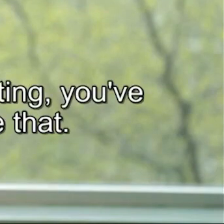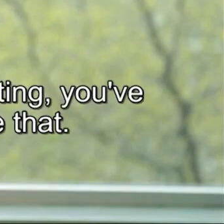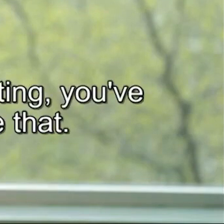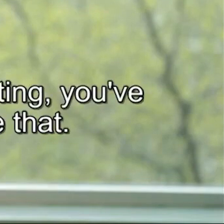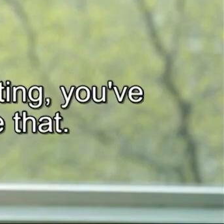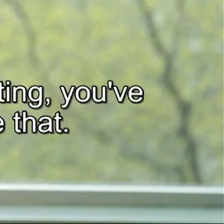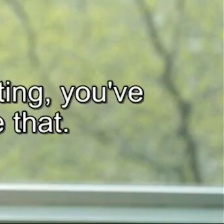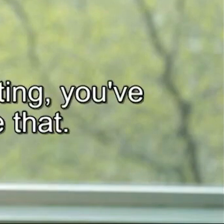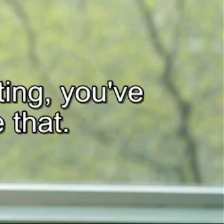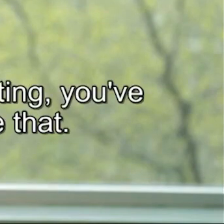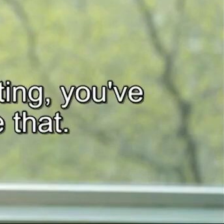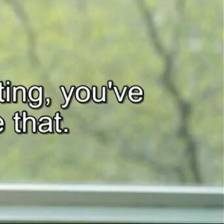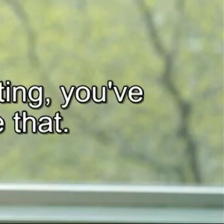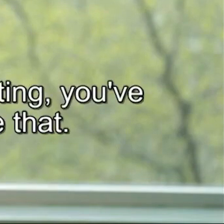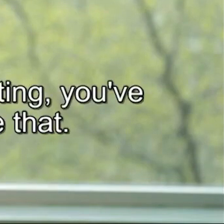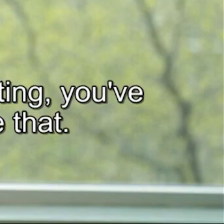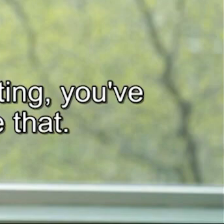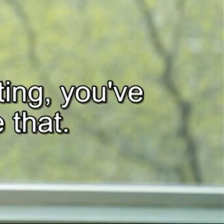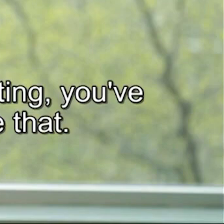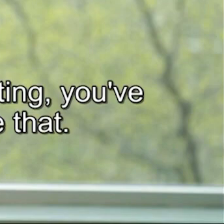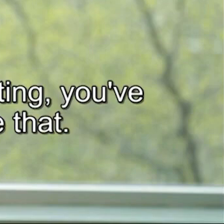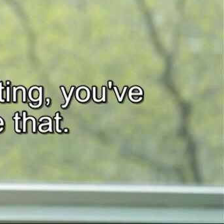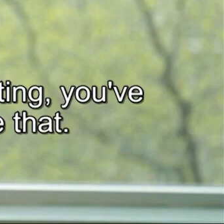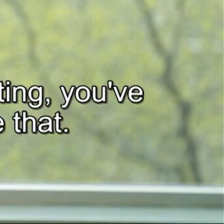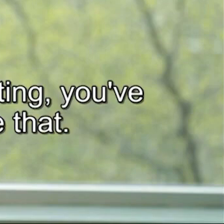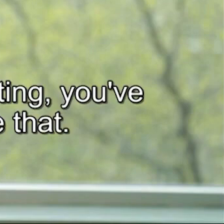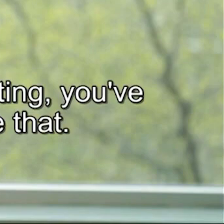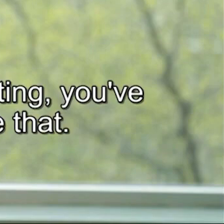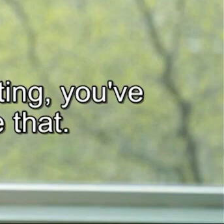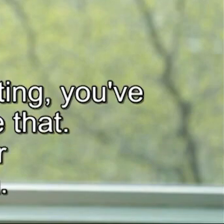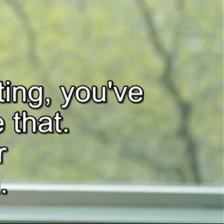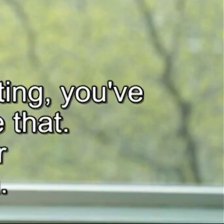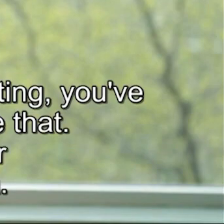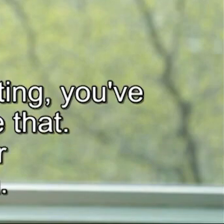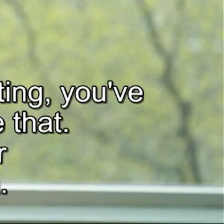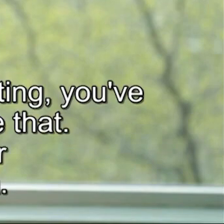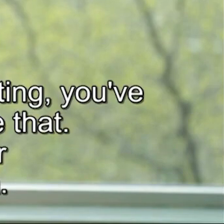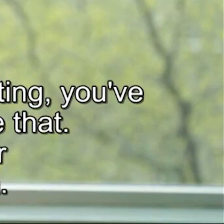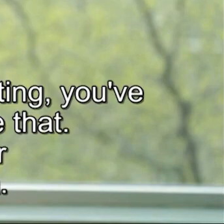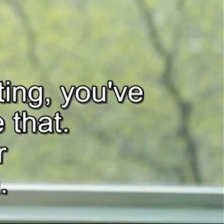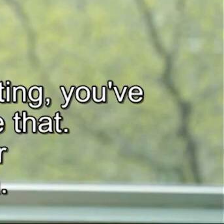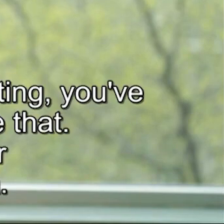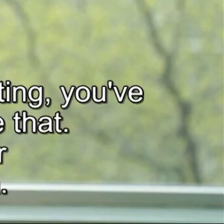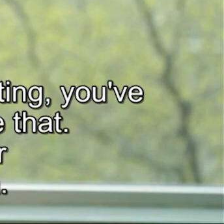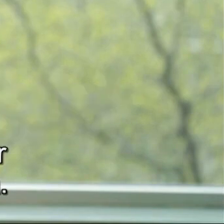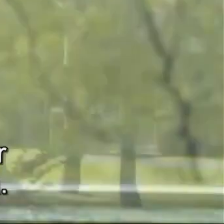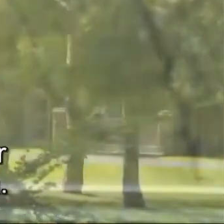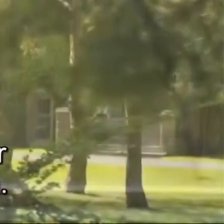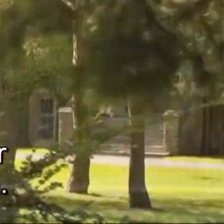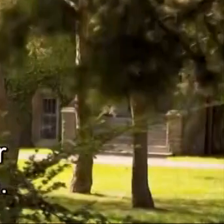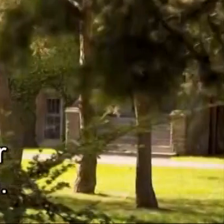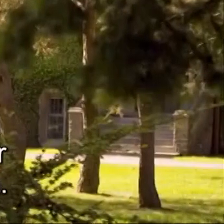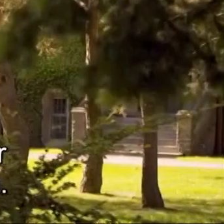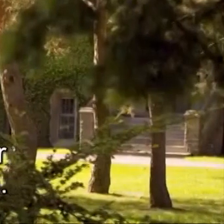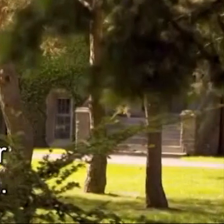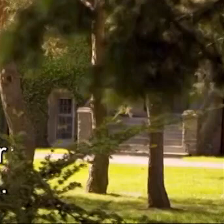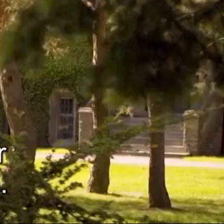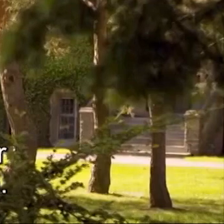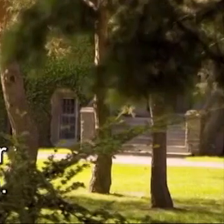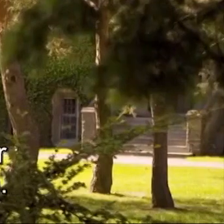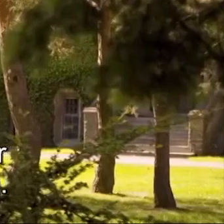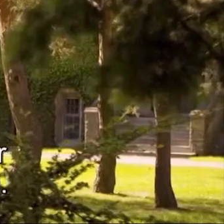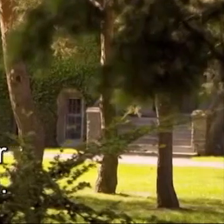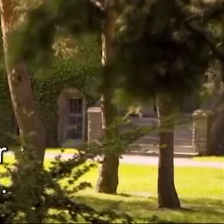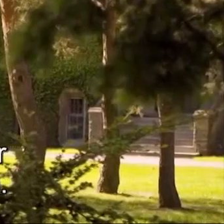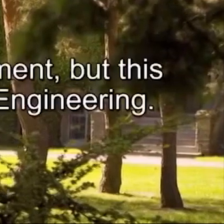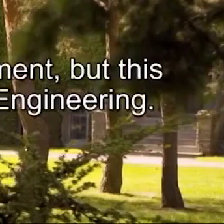on life, and I really believe that. I'm Kevin Dunn from McMaster University in Hamilton, Canada.